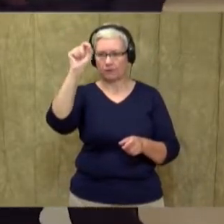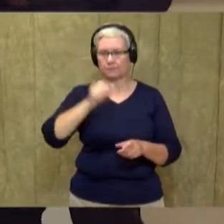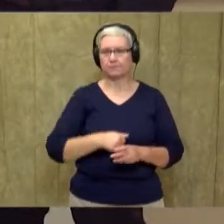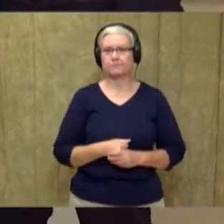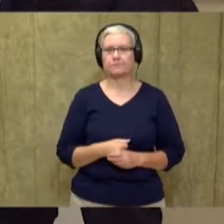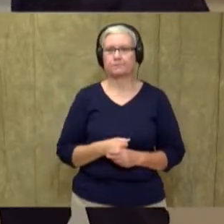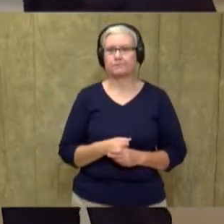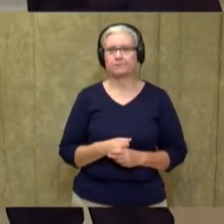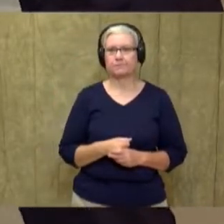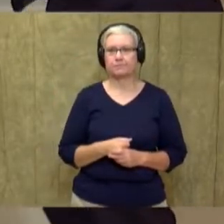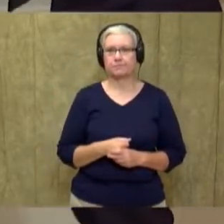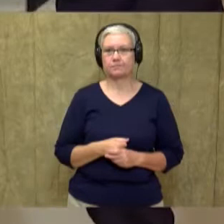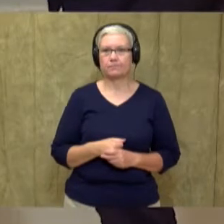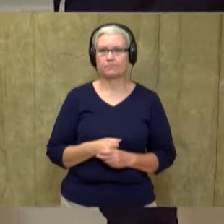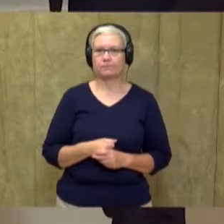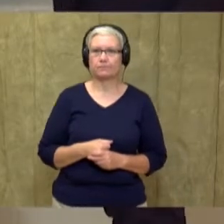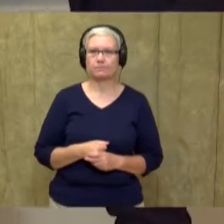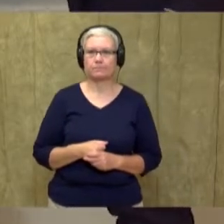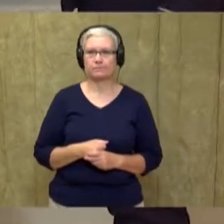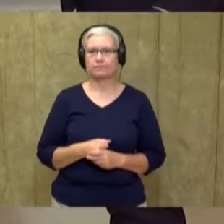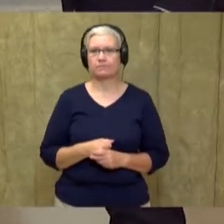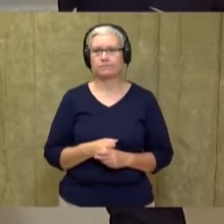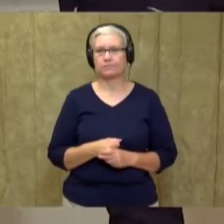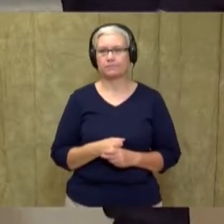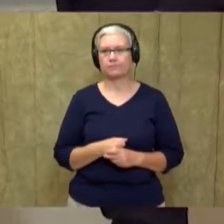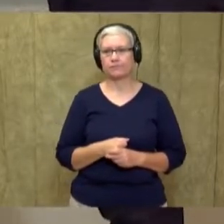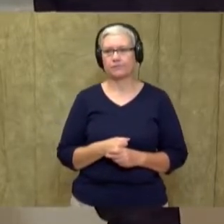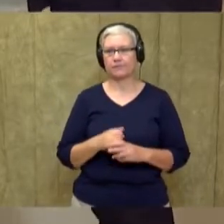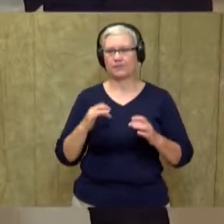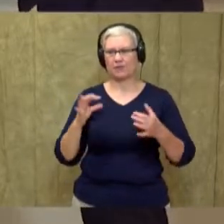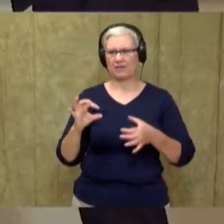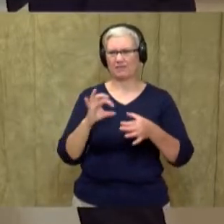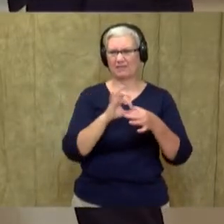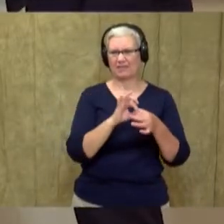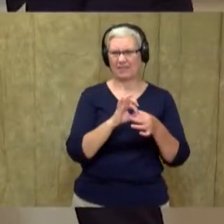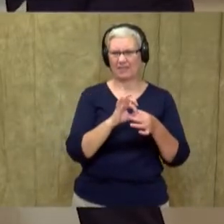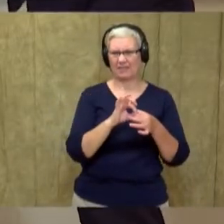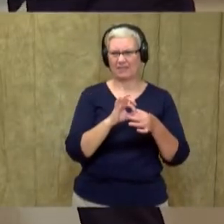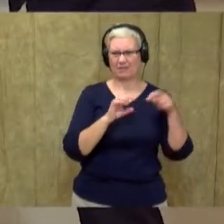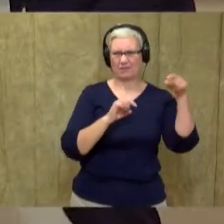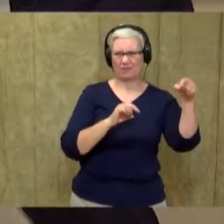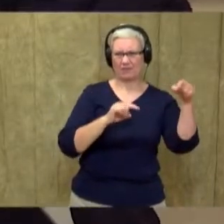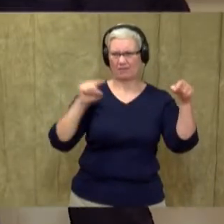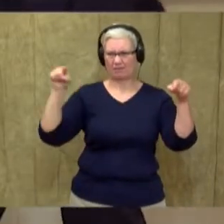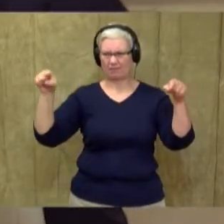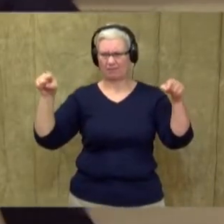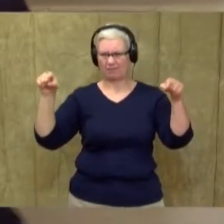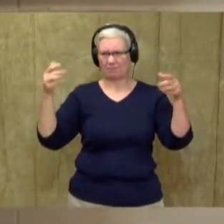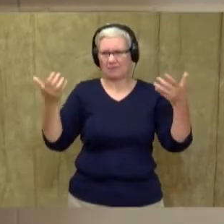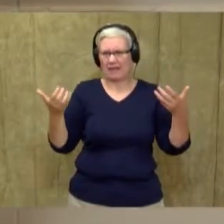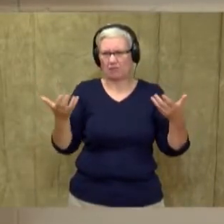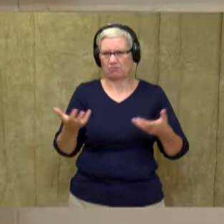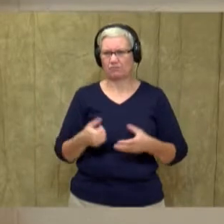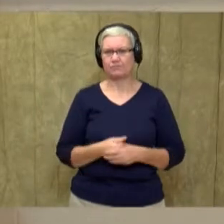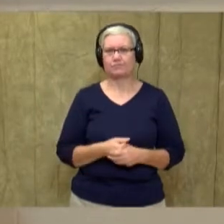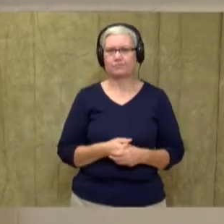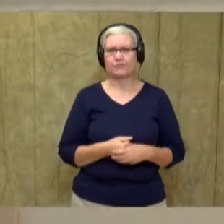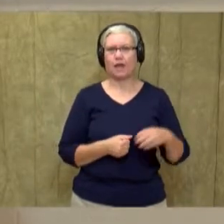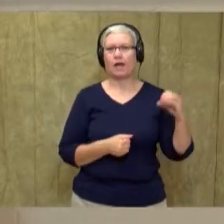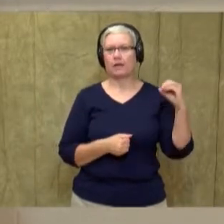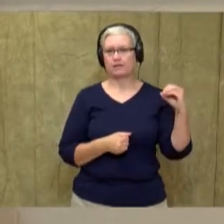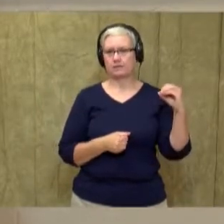described related to this particular graph? What kind of connections can we make? Well, if I'm starting with this